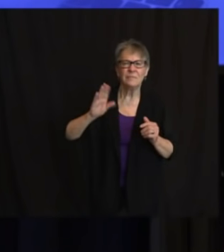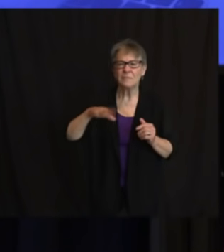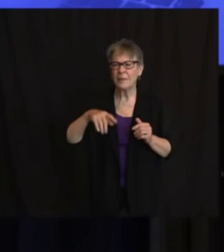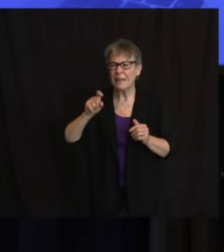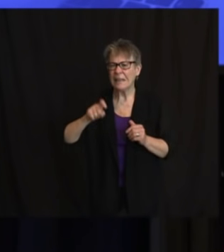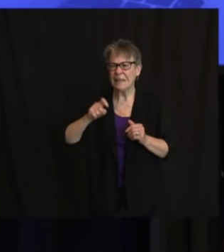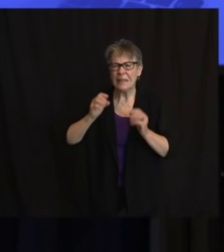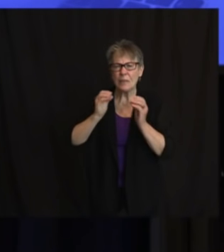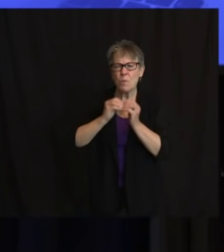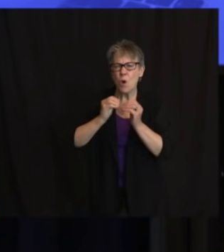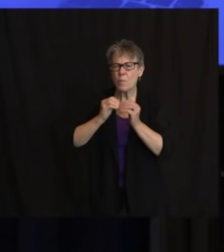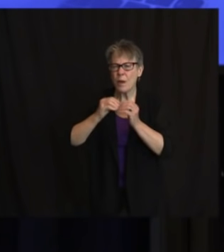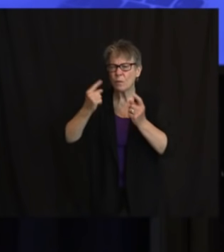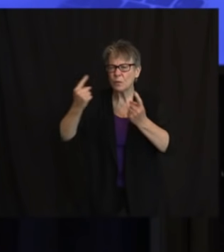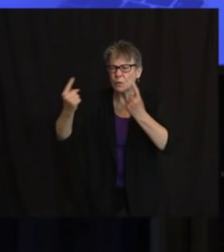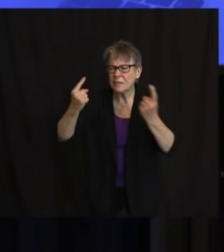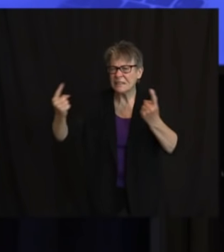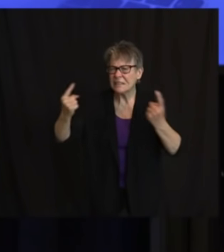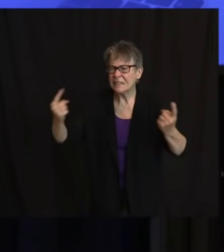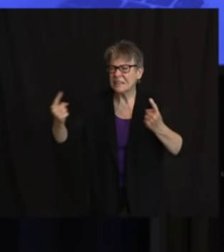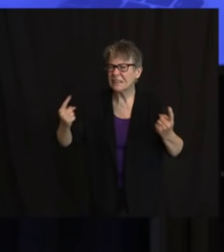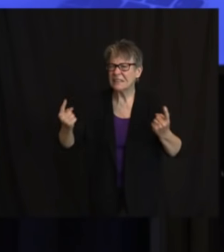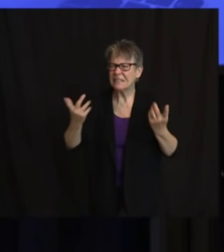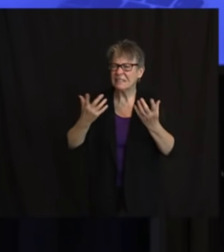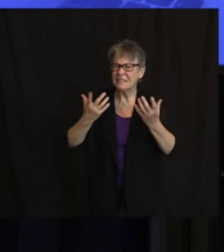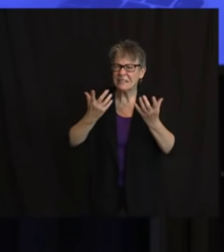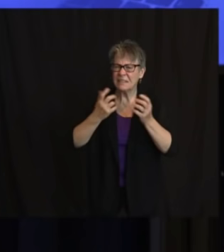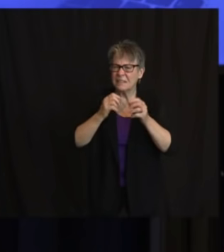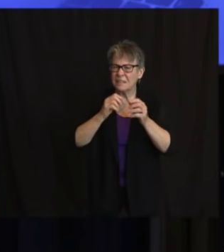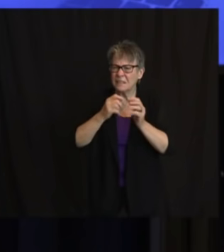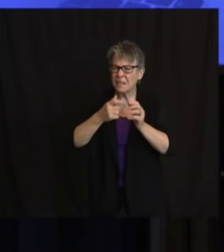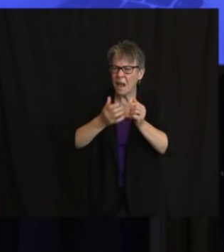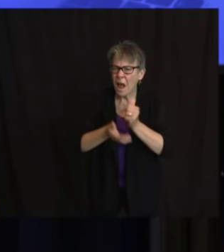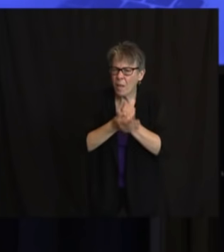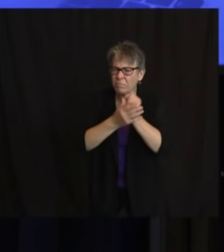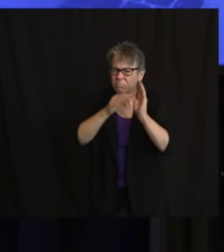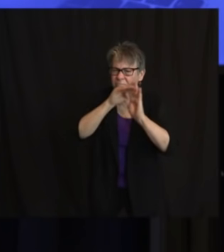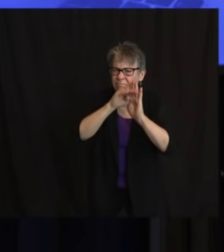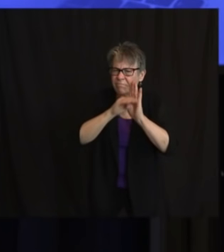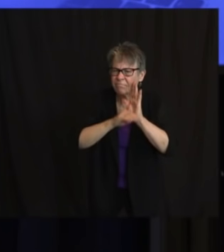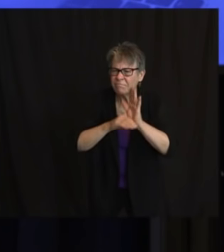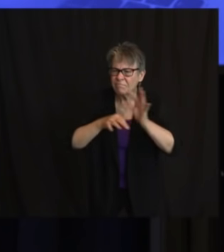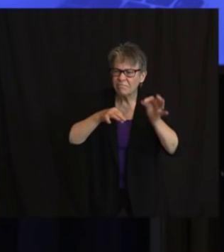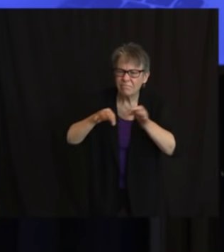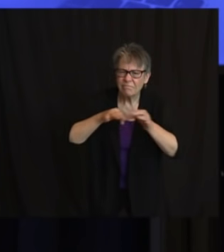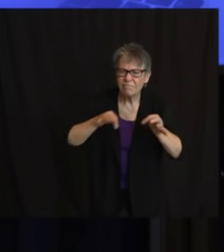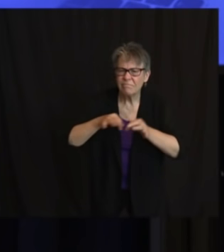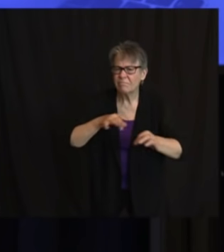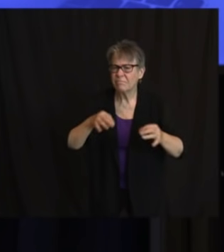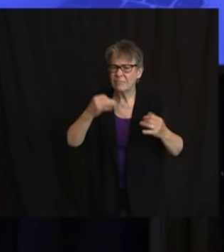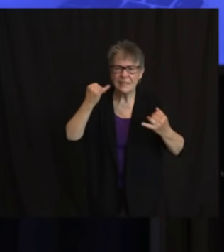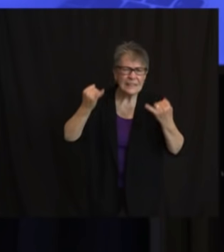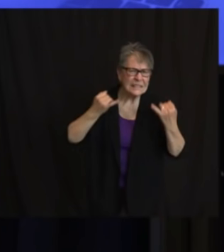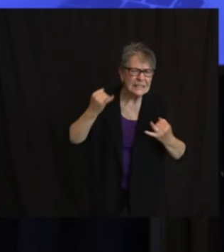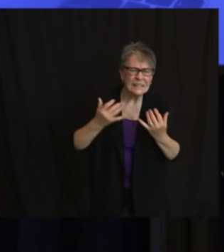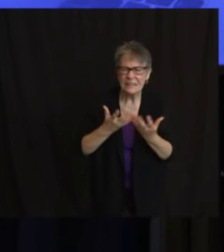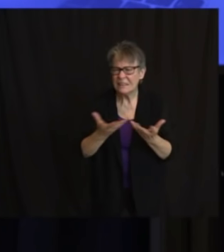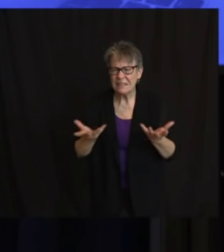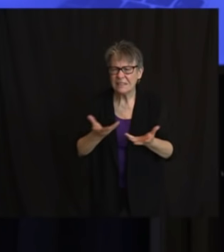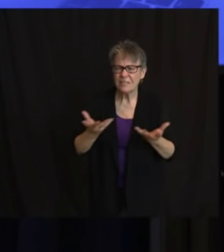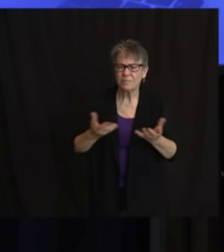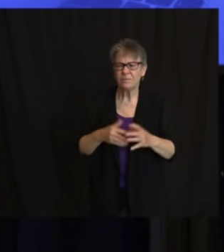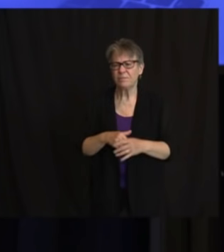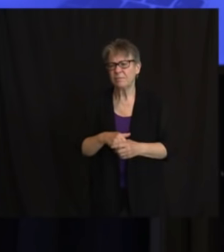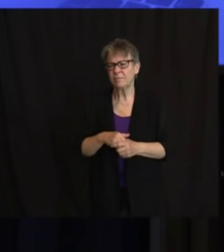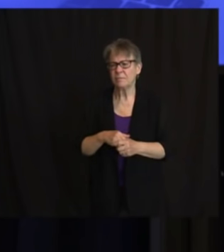have. So right now there has been, as the governor mentioned, there's been a variety of ideas tossed out, whether it's to have the have a graduation